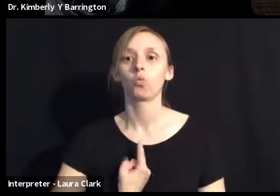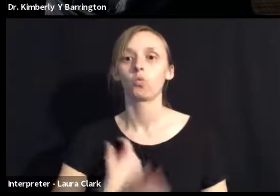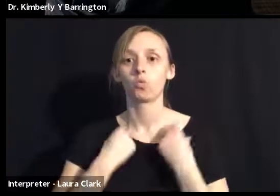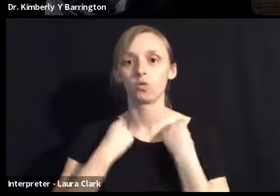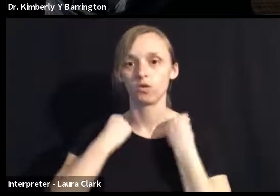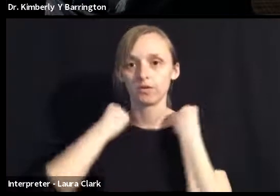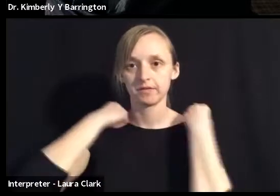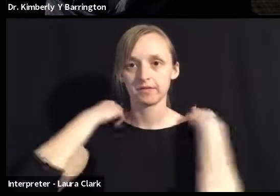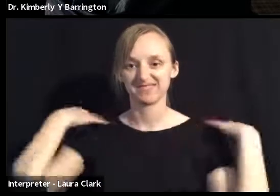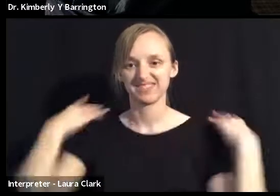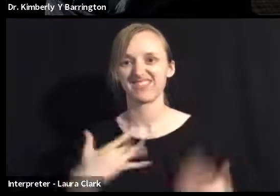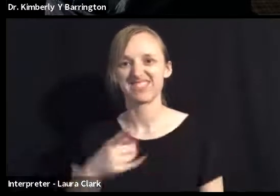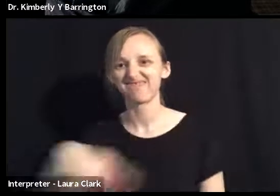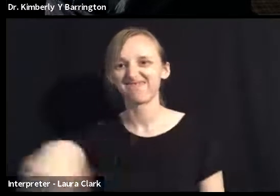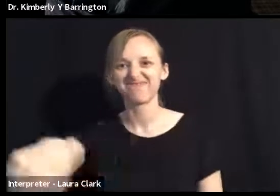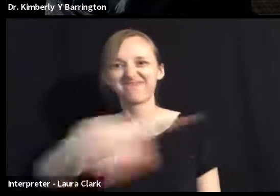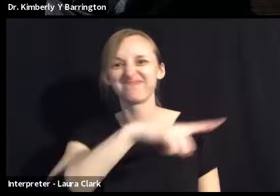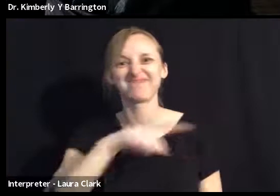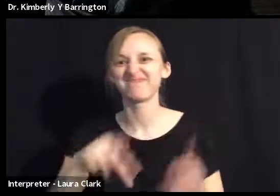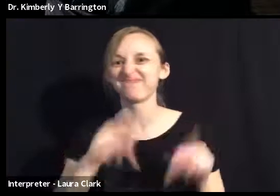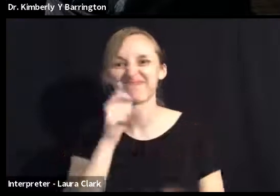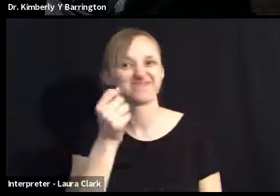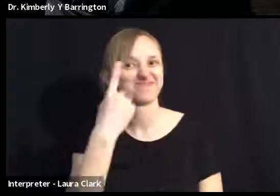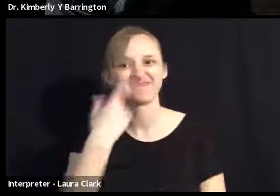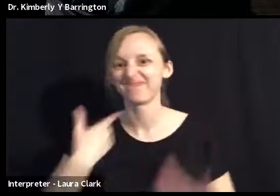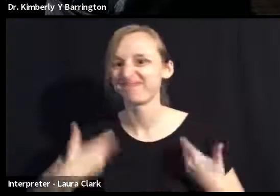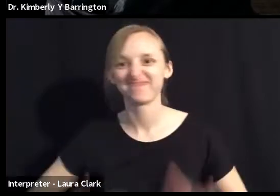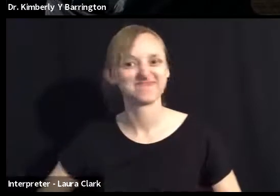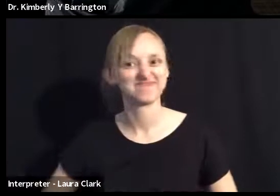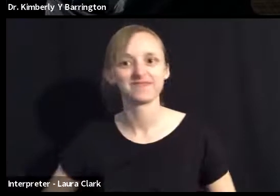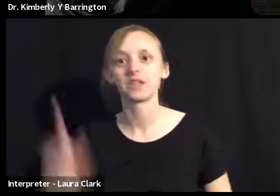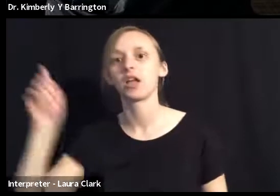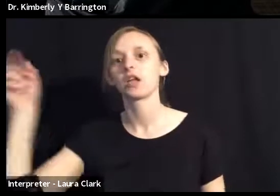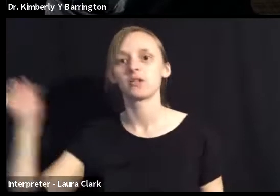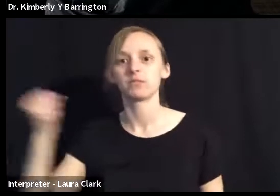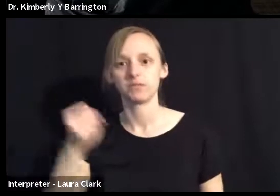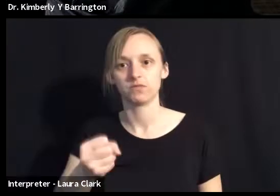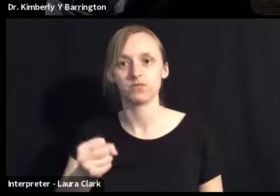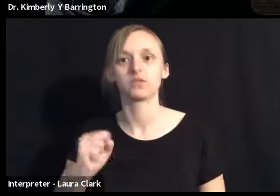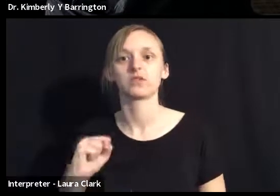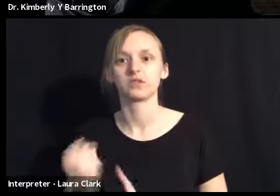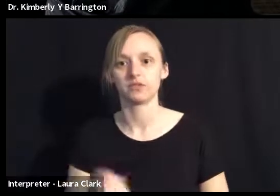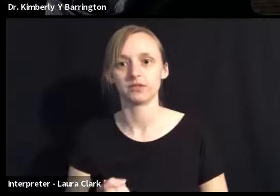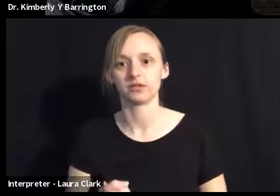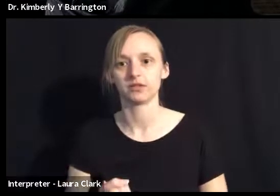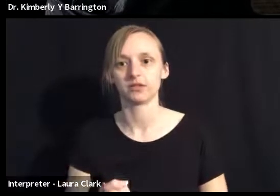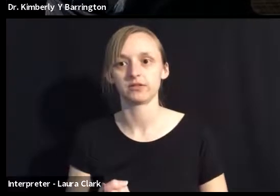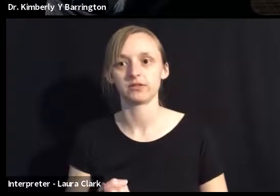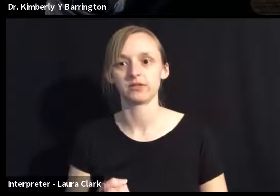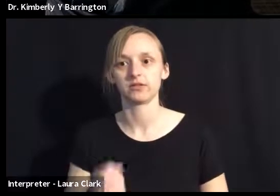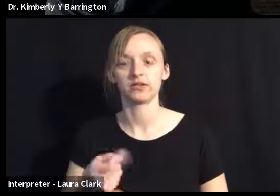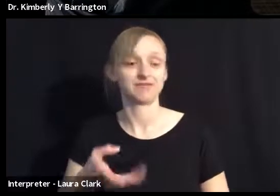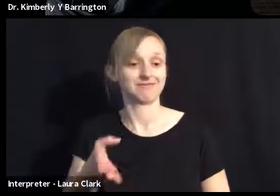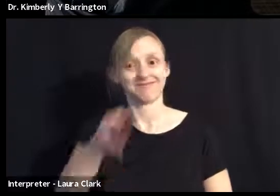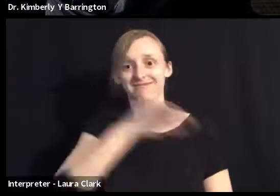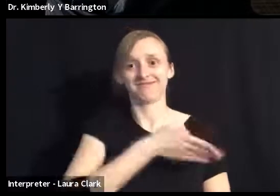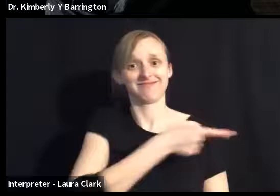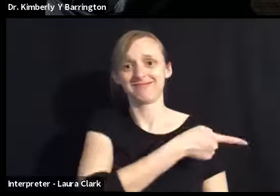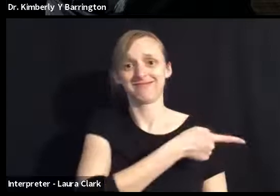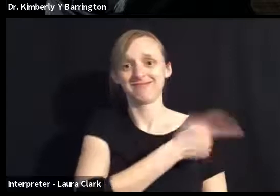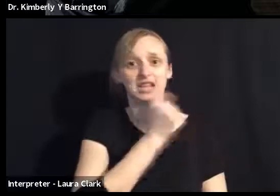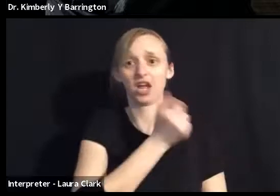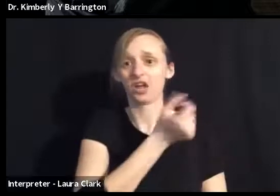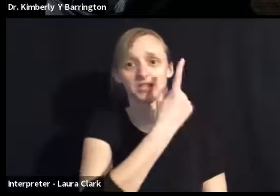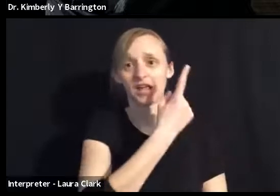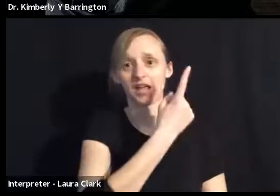else understands, he puts you in a situation that is not for the next person to understand, but it's for you